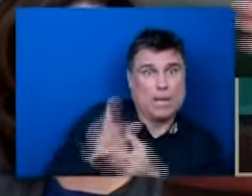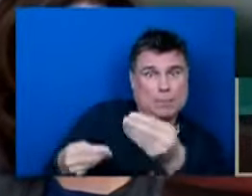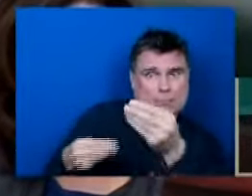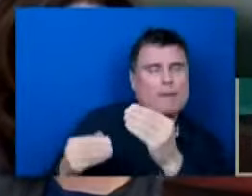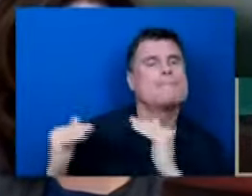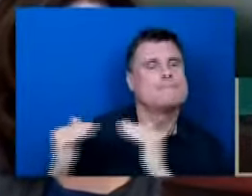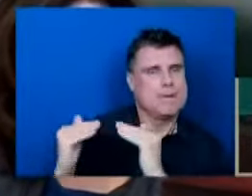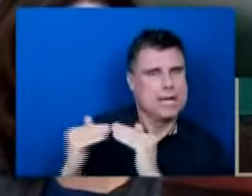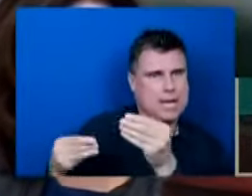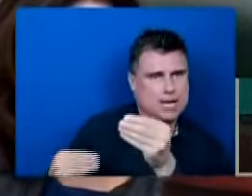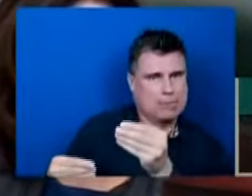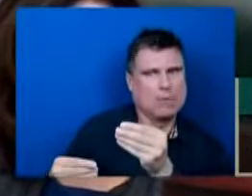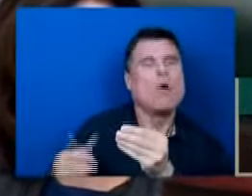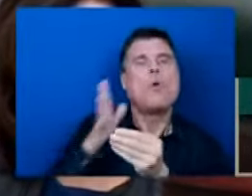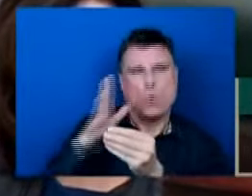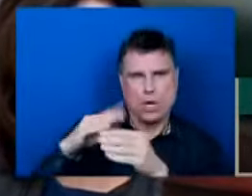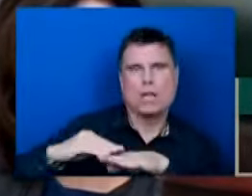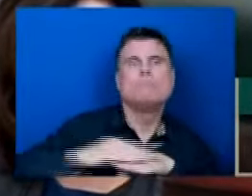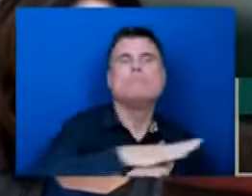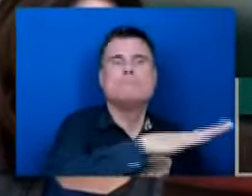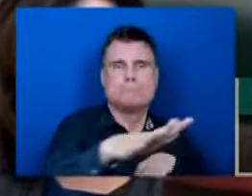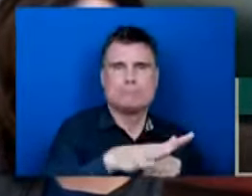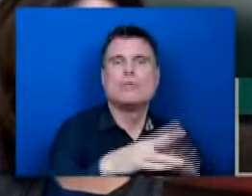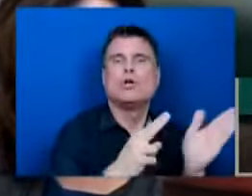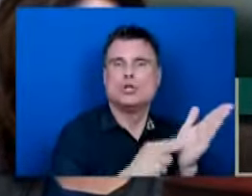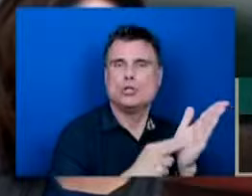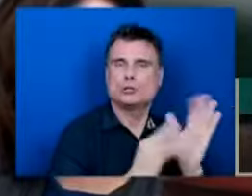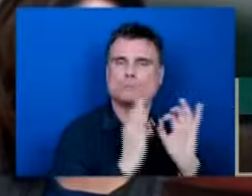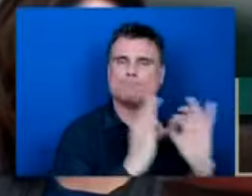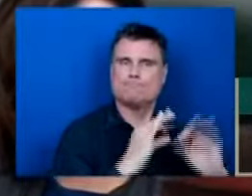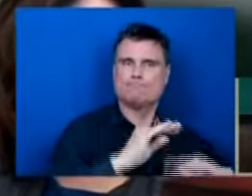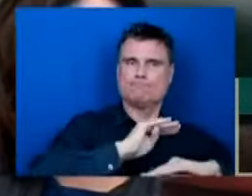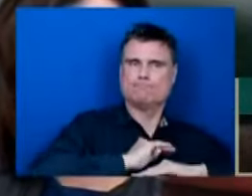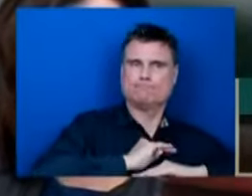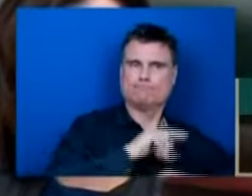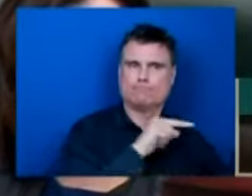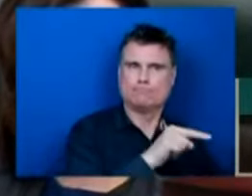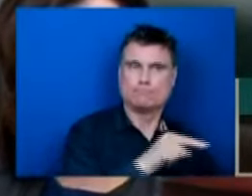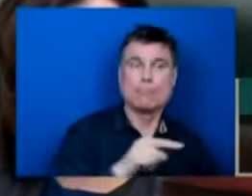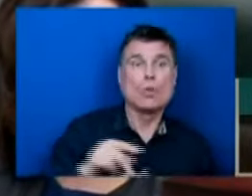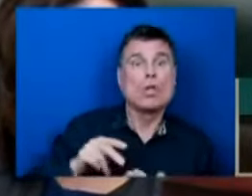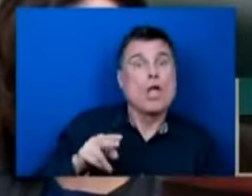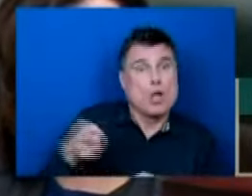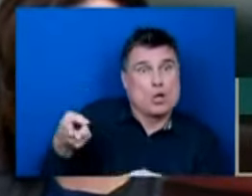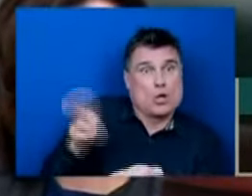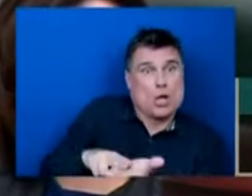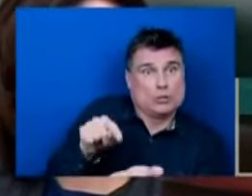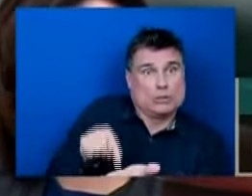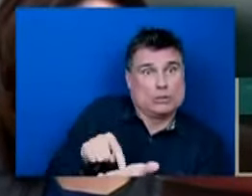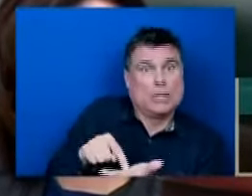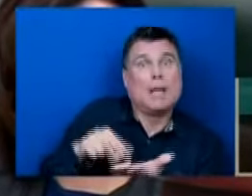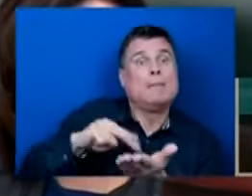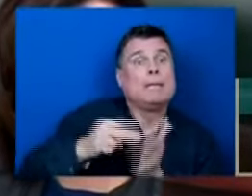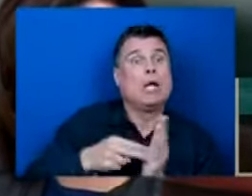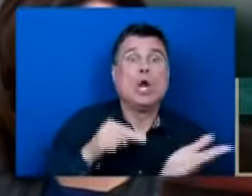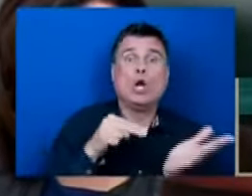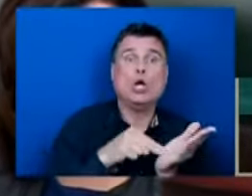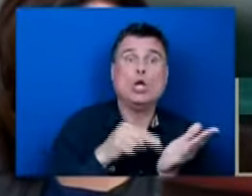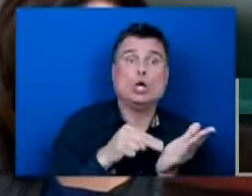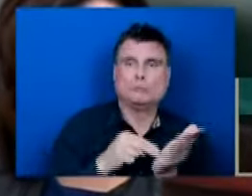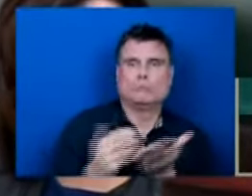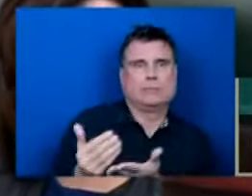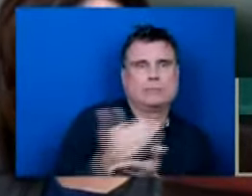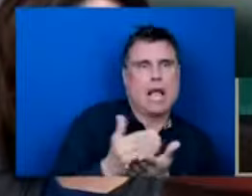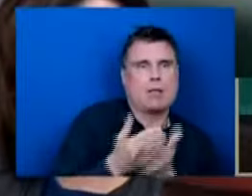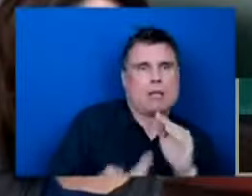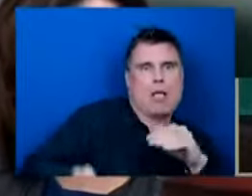This agreement ensures that our nurses remain the highest paid in Canada while reflecting Alberta's fiscal reality. It